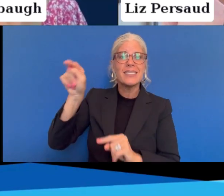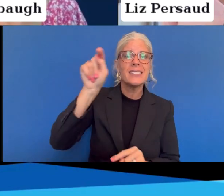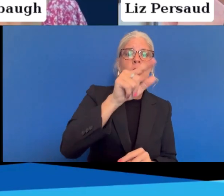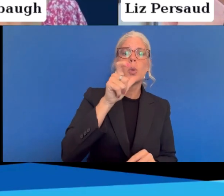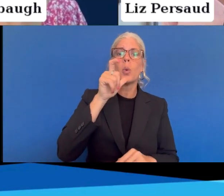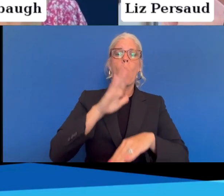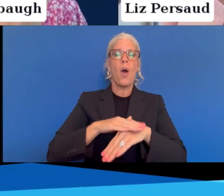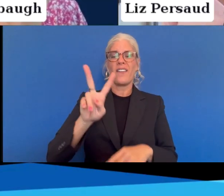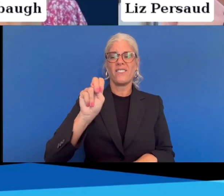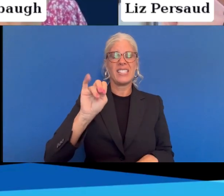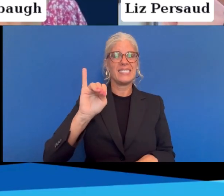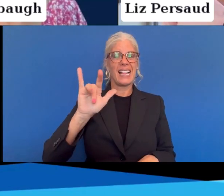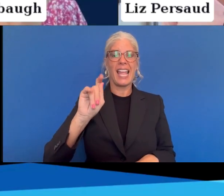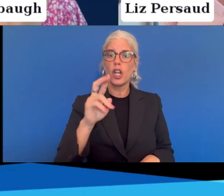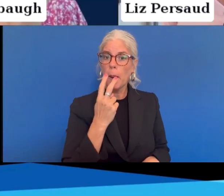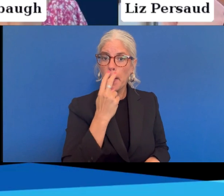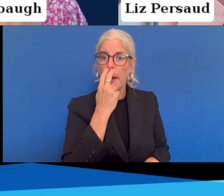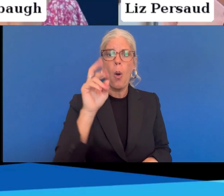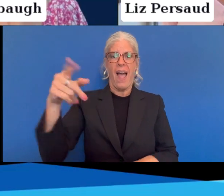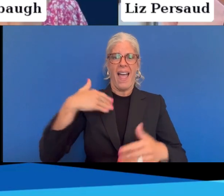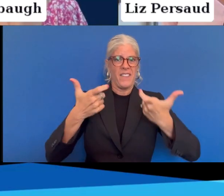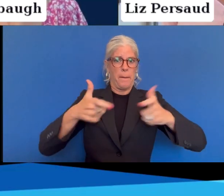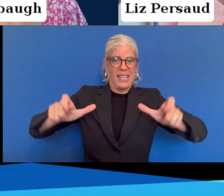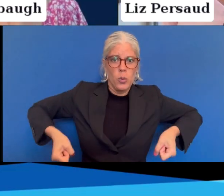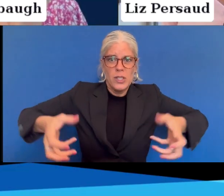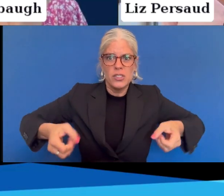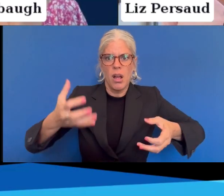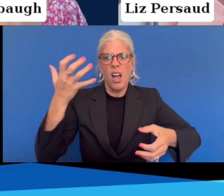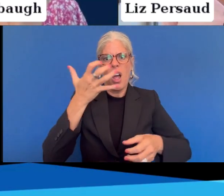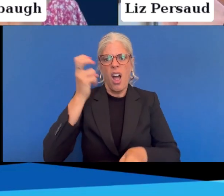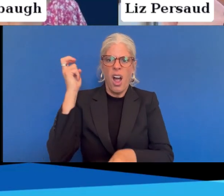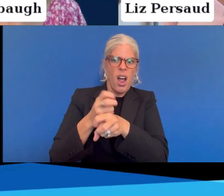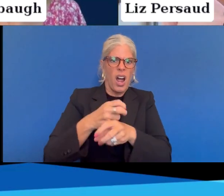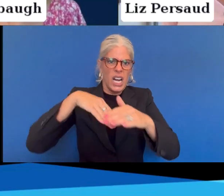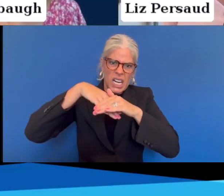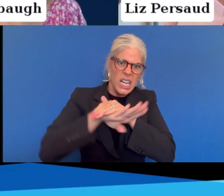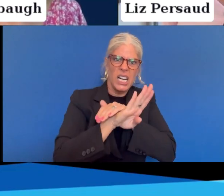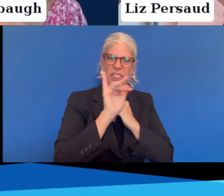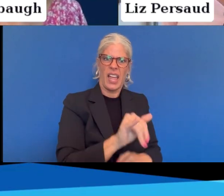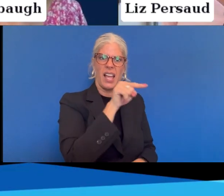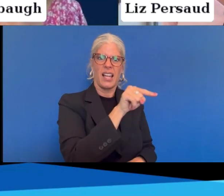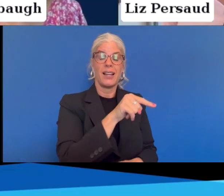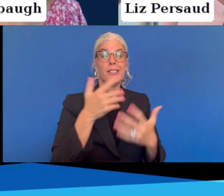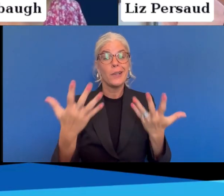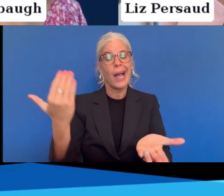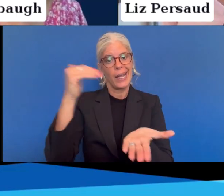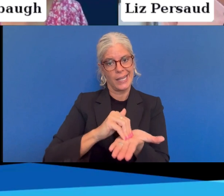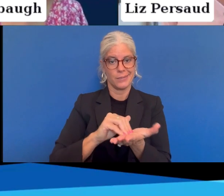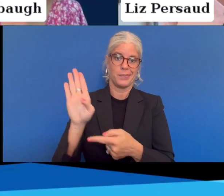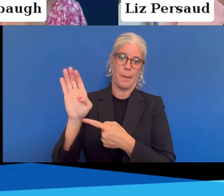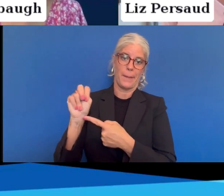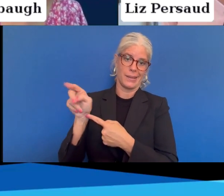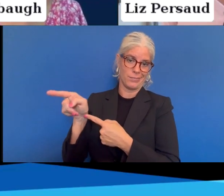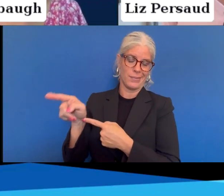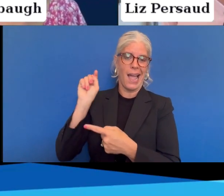sized wheelchair, and I kept thinking about my friends that are on ventilators or have bigger chairs. There was no way they would get their chair